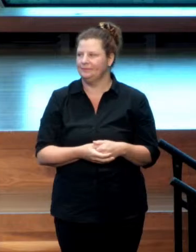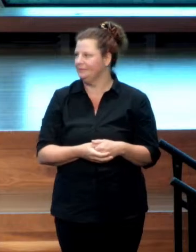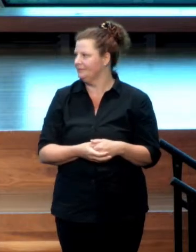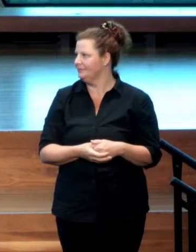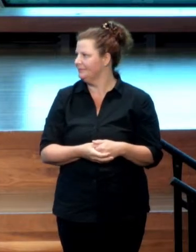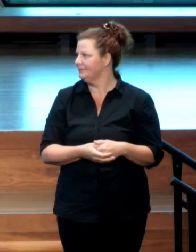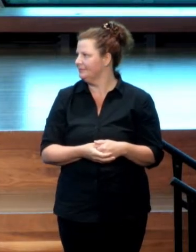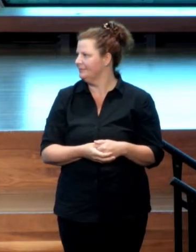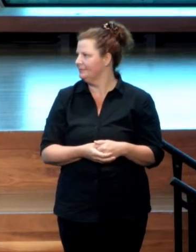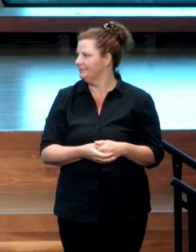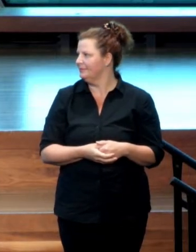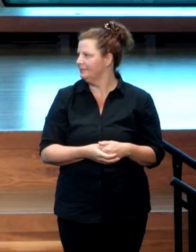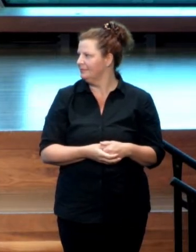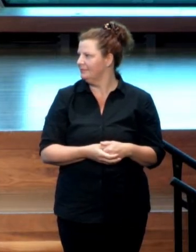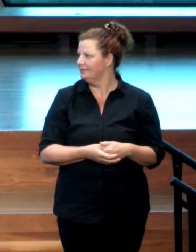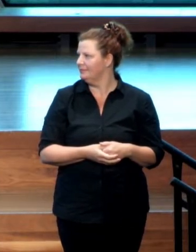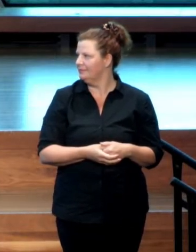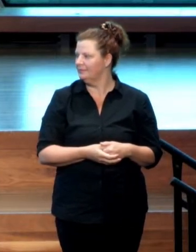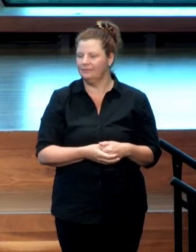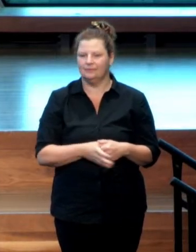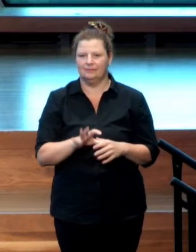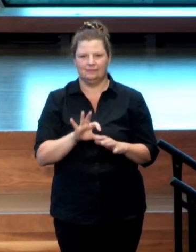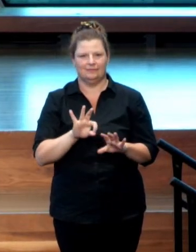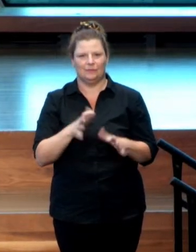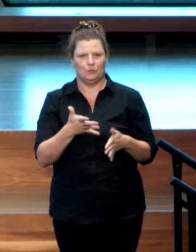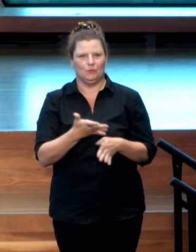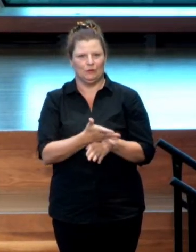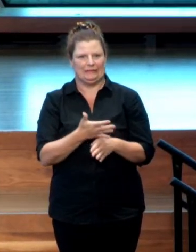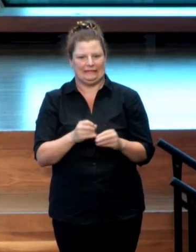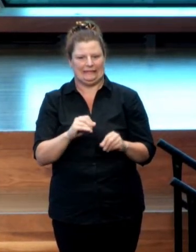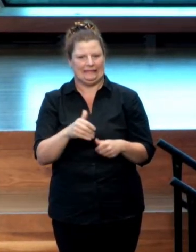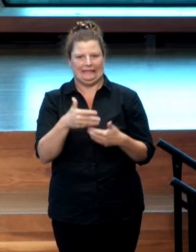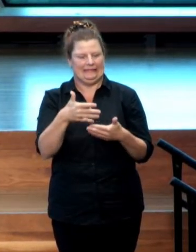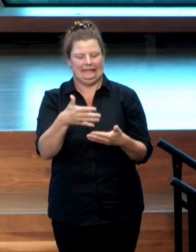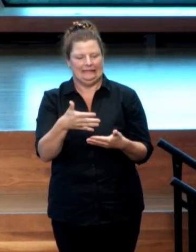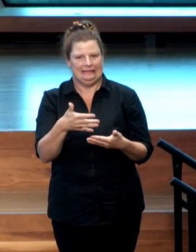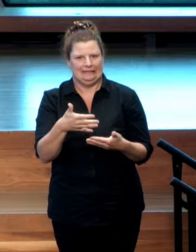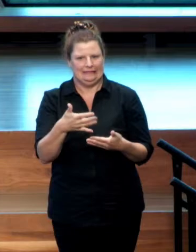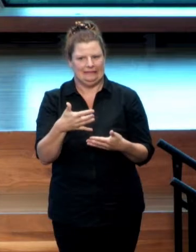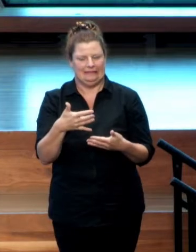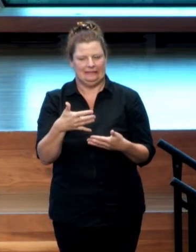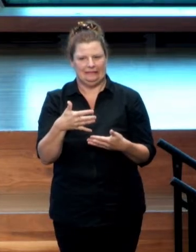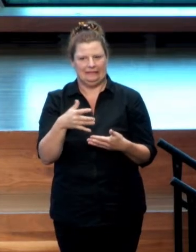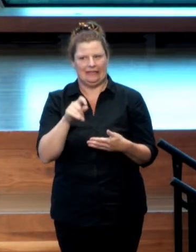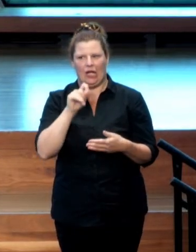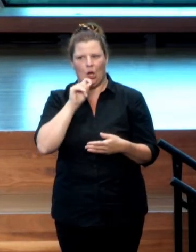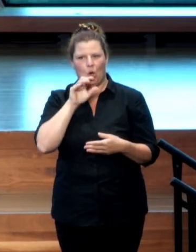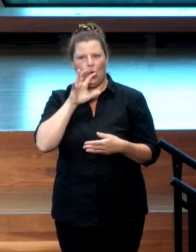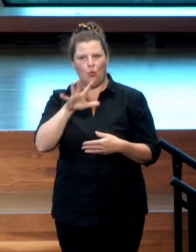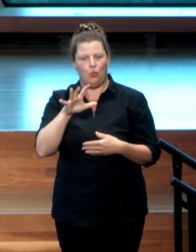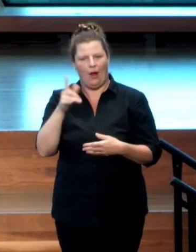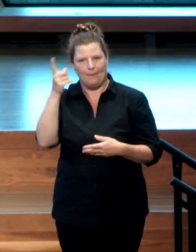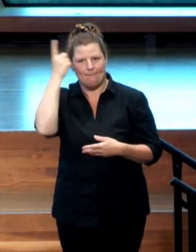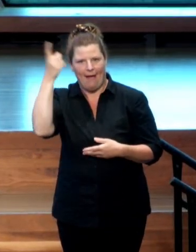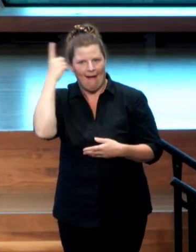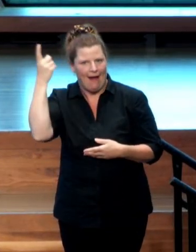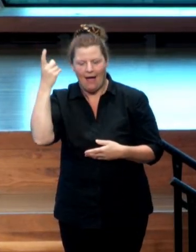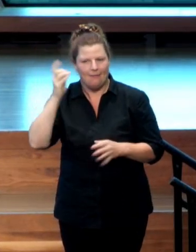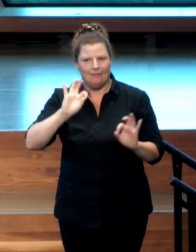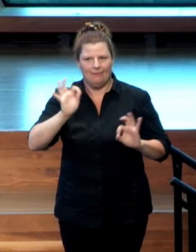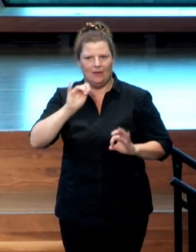Thank you for that adjustment. Holy dooly, it's just not coming up. And I refuse to riff is the other thing.